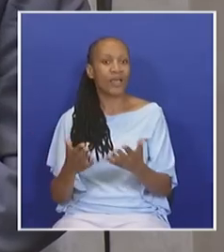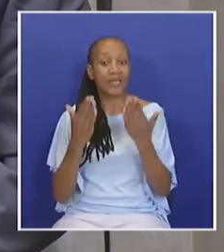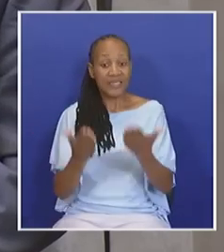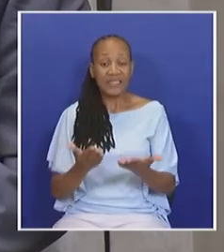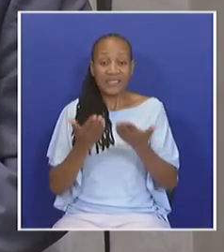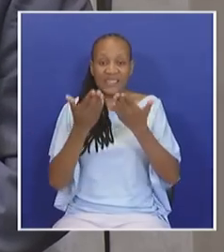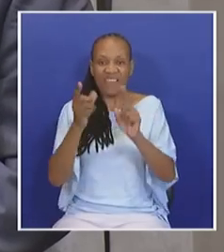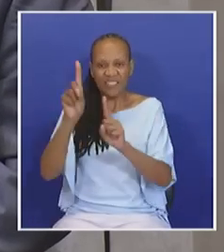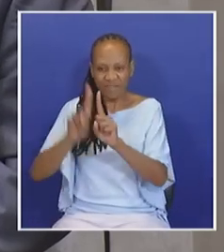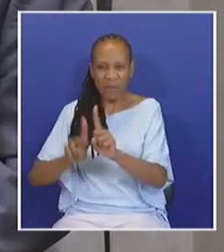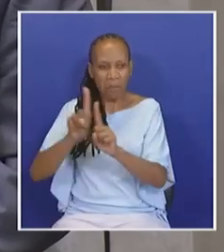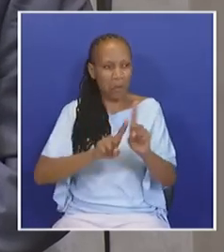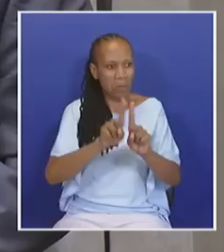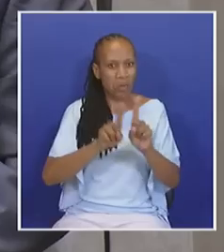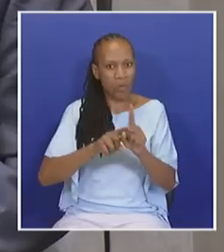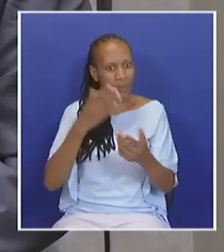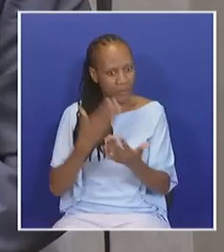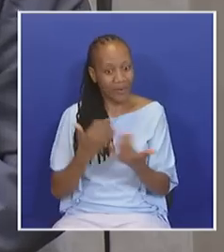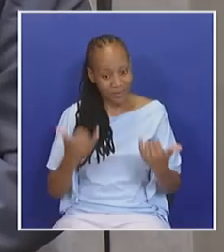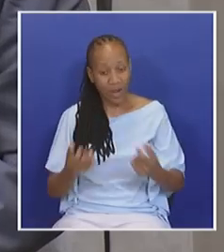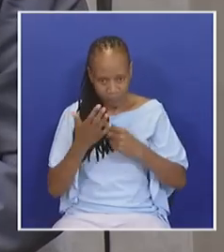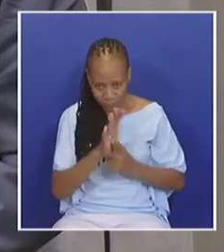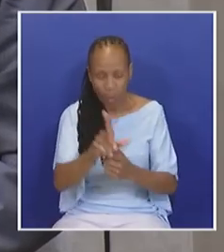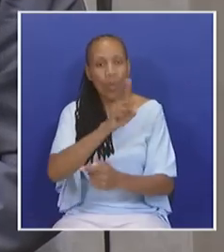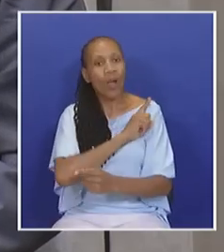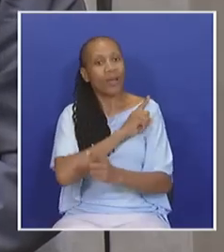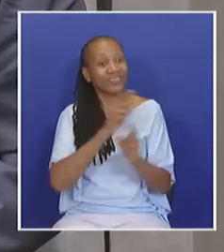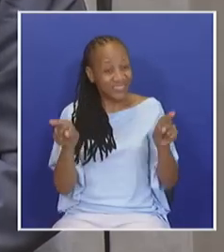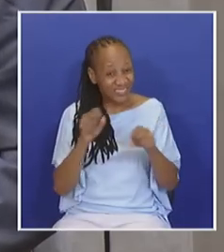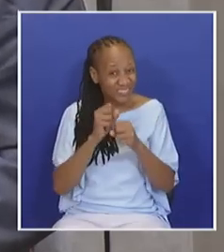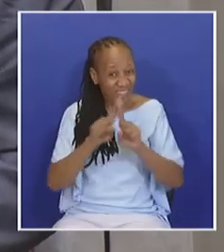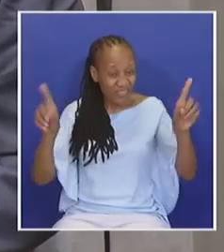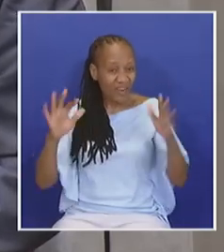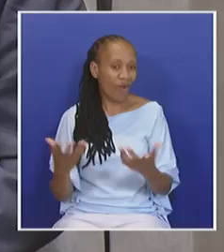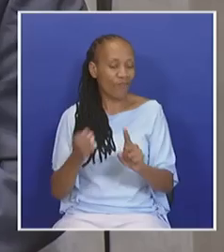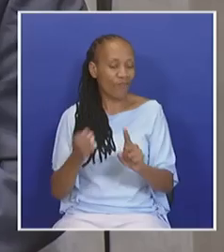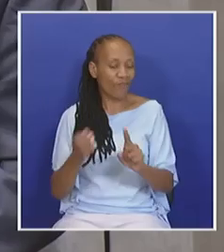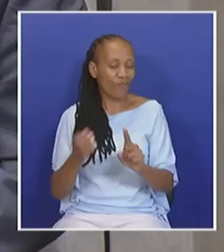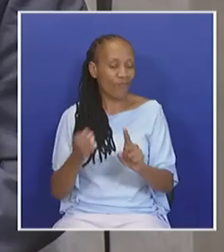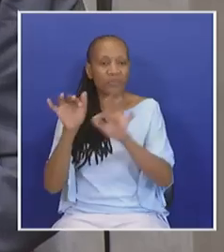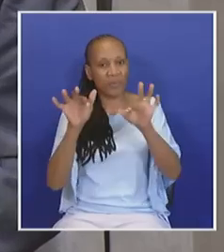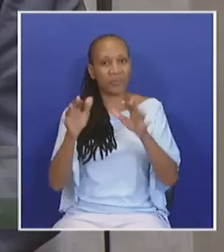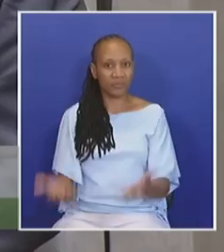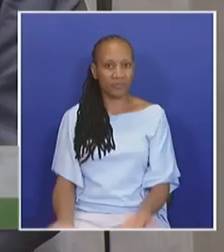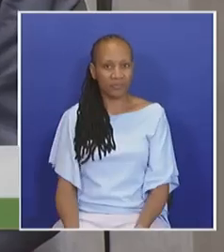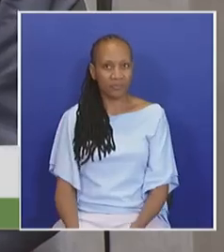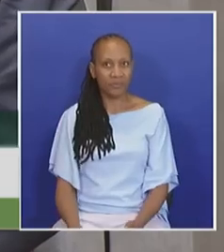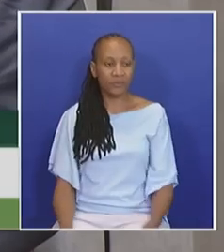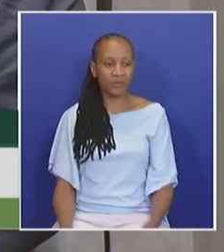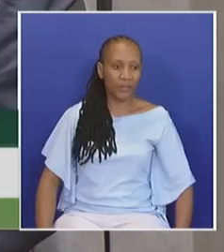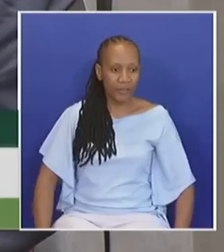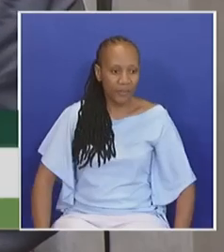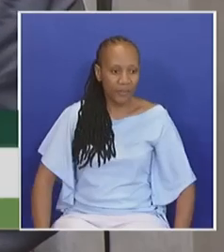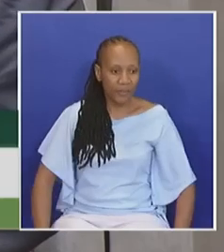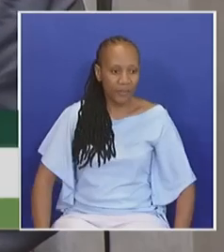failures behind the strategy of racial division of our people. Gare kopanyeng ma Afrika